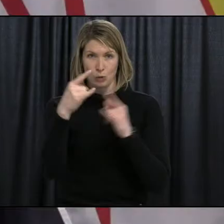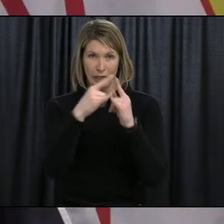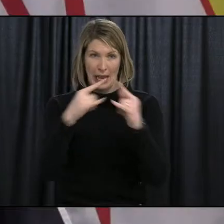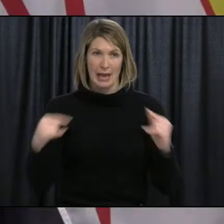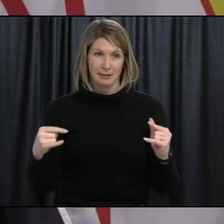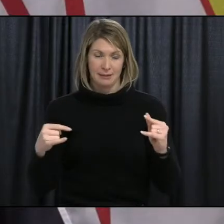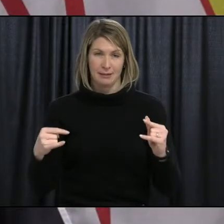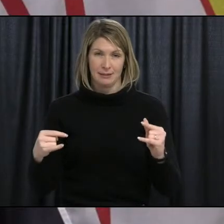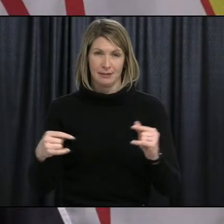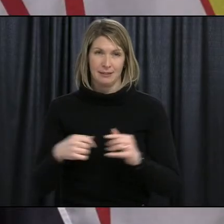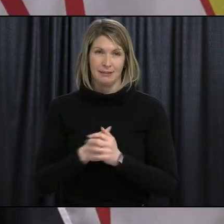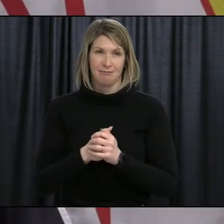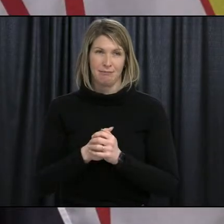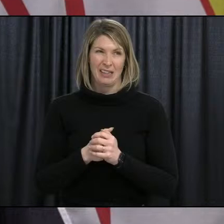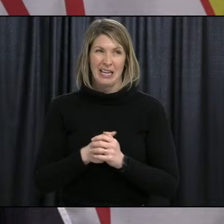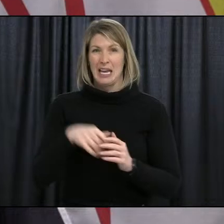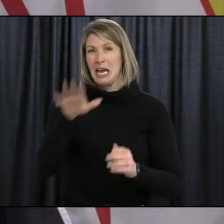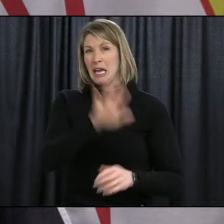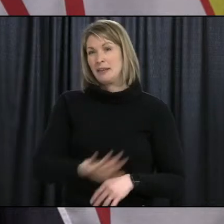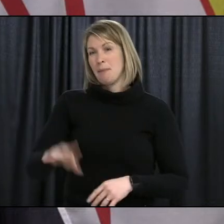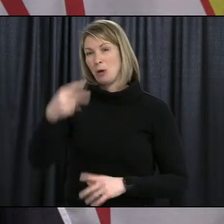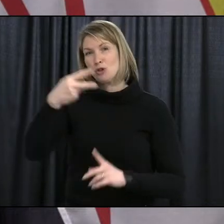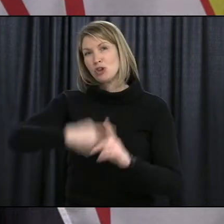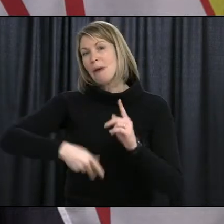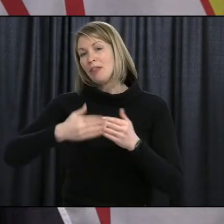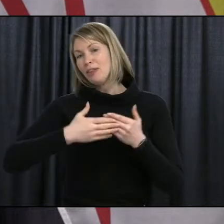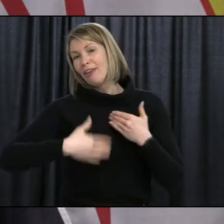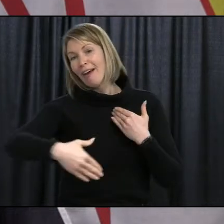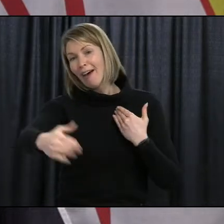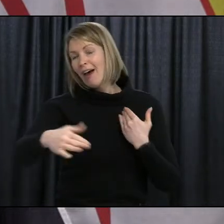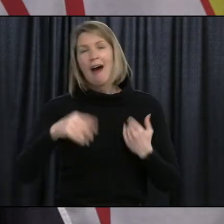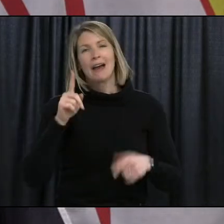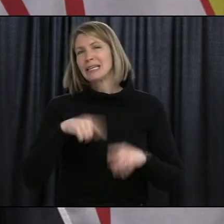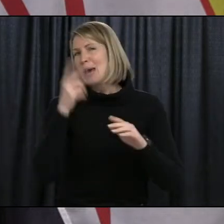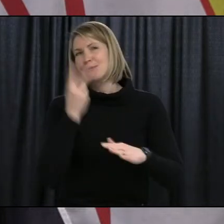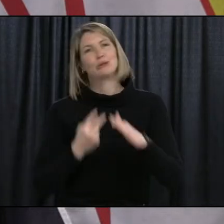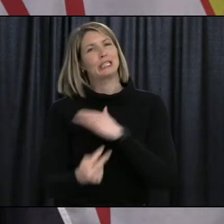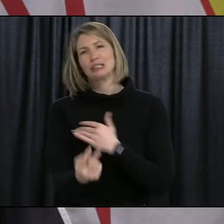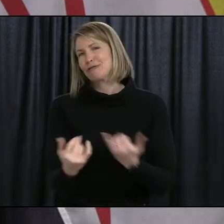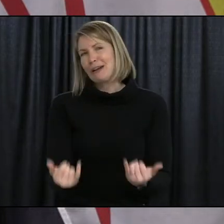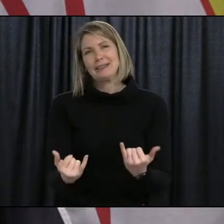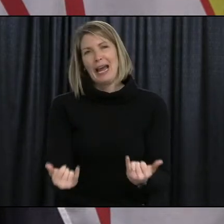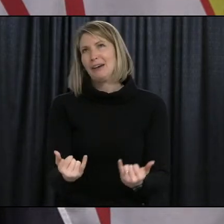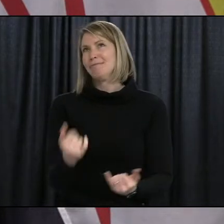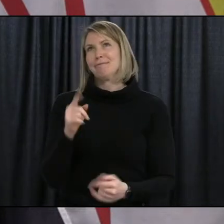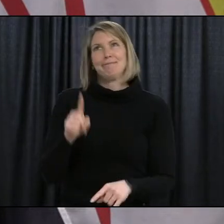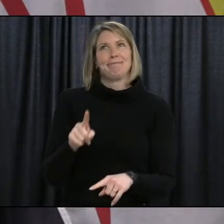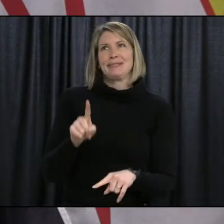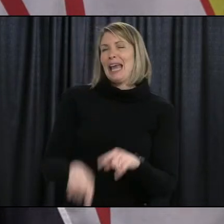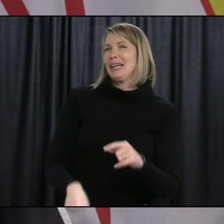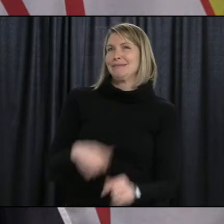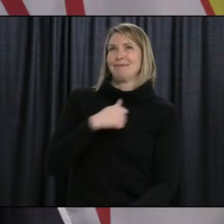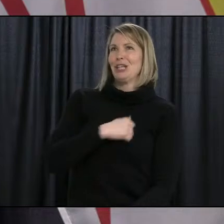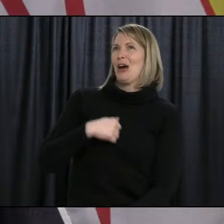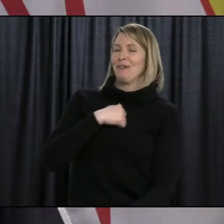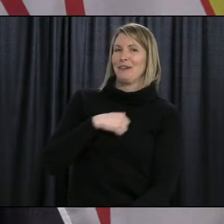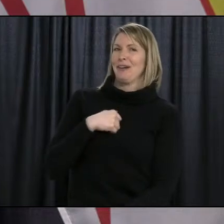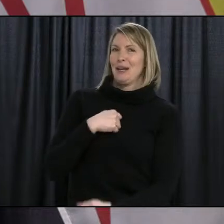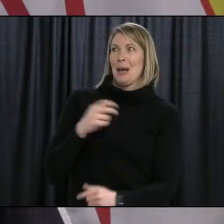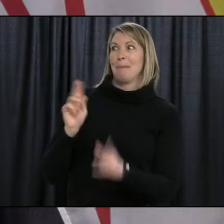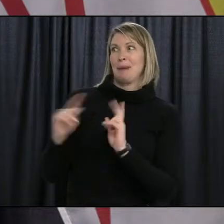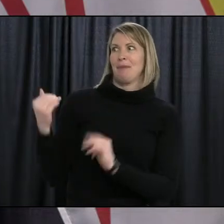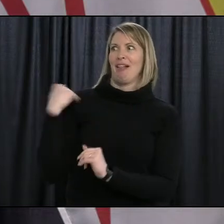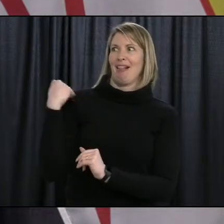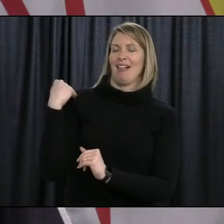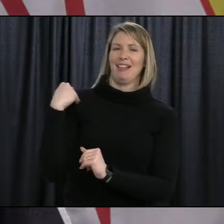the 24th of May, which is more than 2 months away, I'm not going to predict at this point, Peter. I'm certainly not going to say